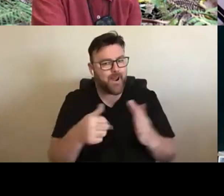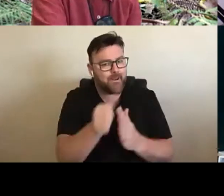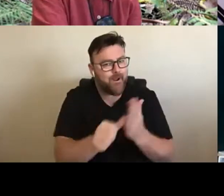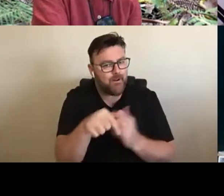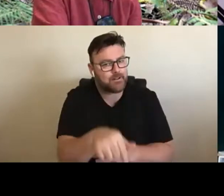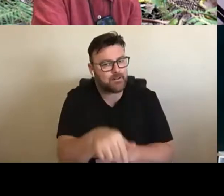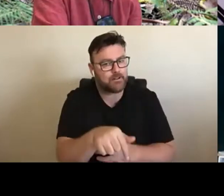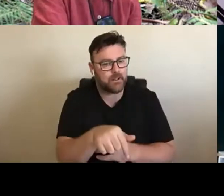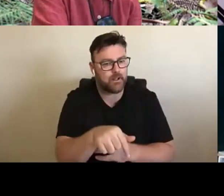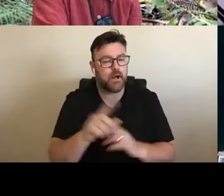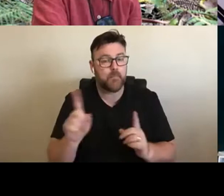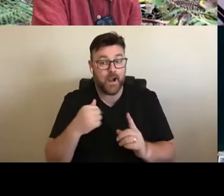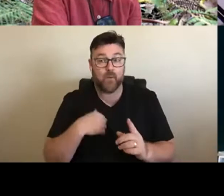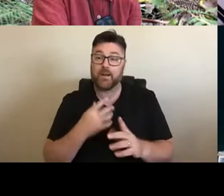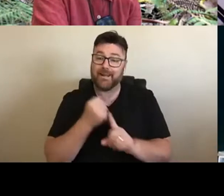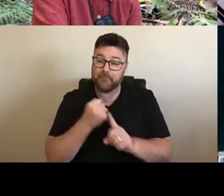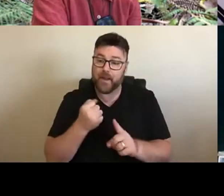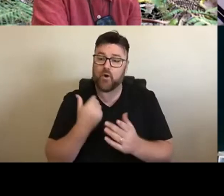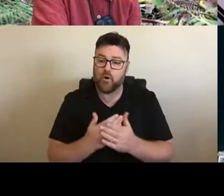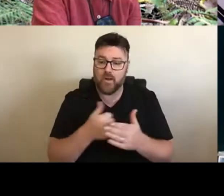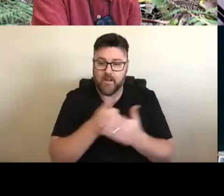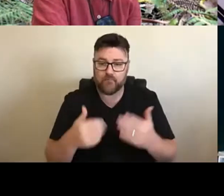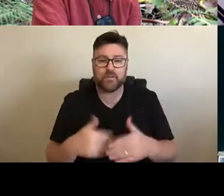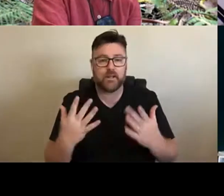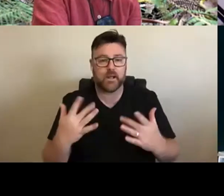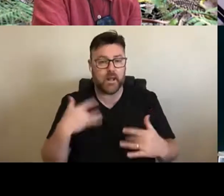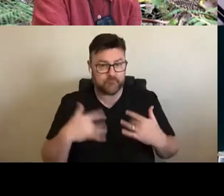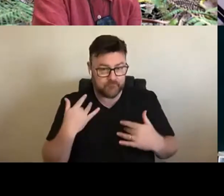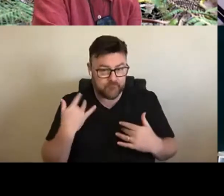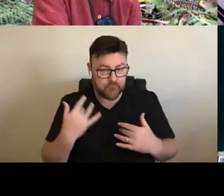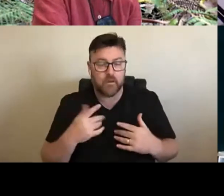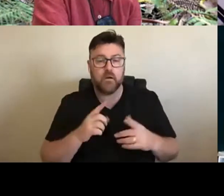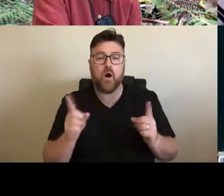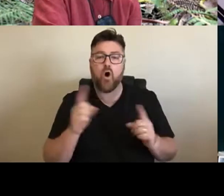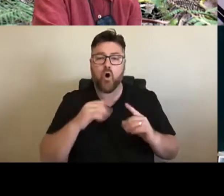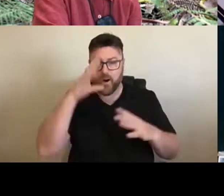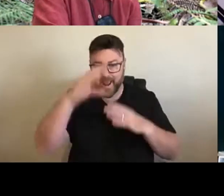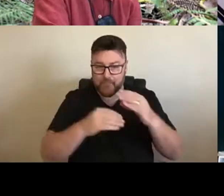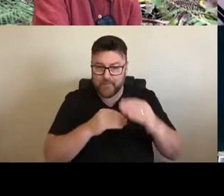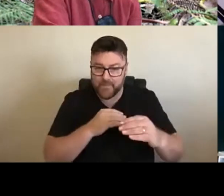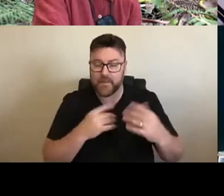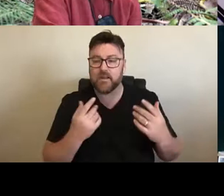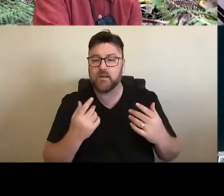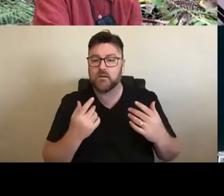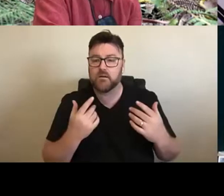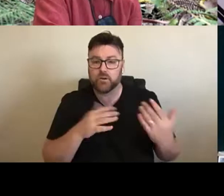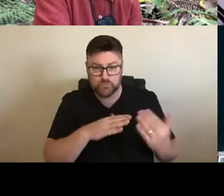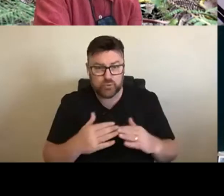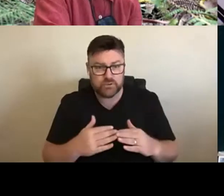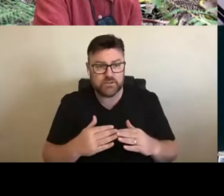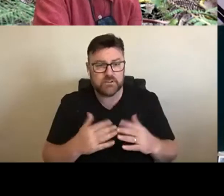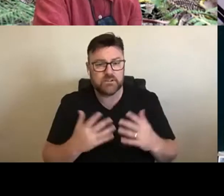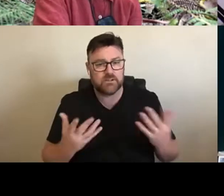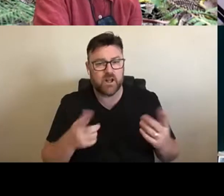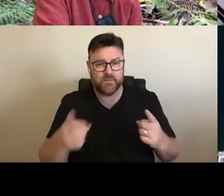on day-to-day living, on empathy, on community, that it is the conduit. So